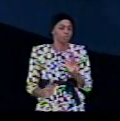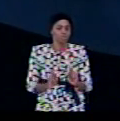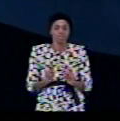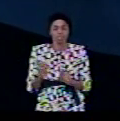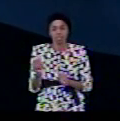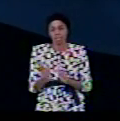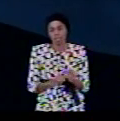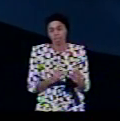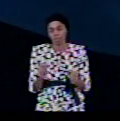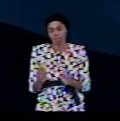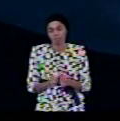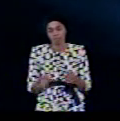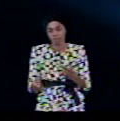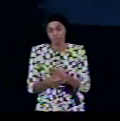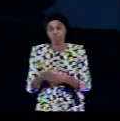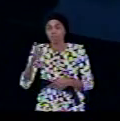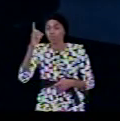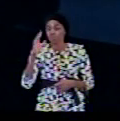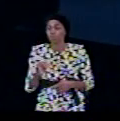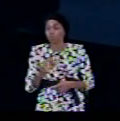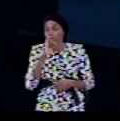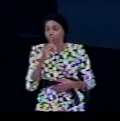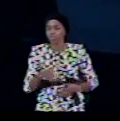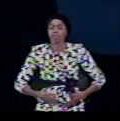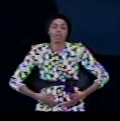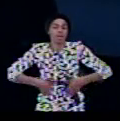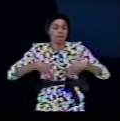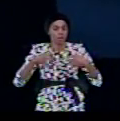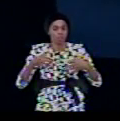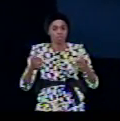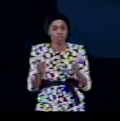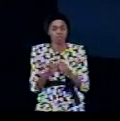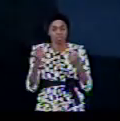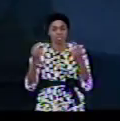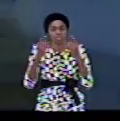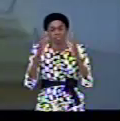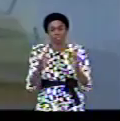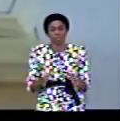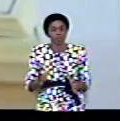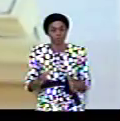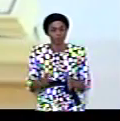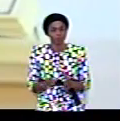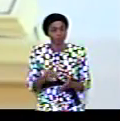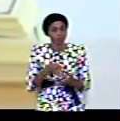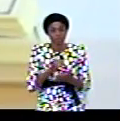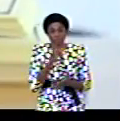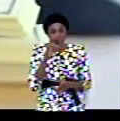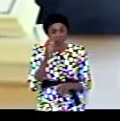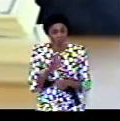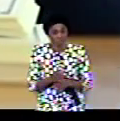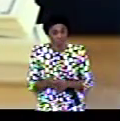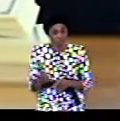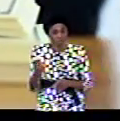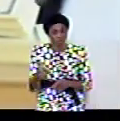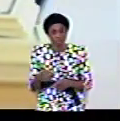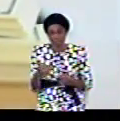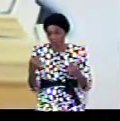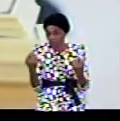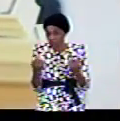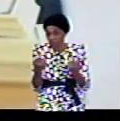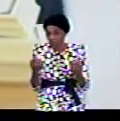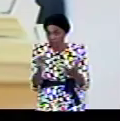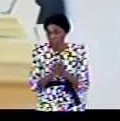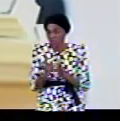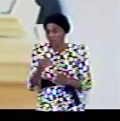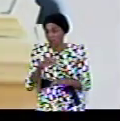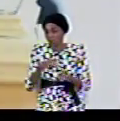the wicked. God is angry with the sinner. It's not just, you know, the simple thing that he has